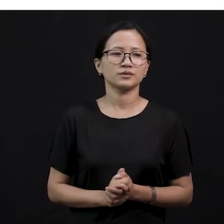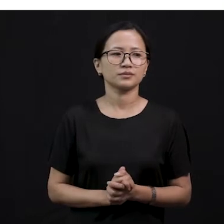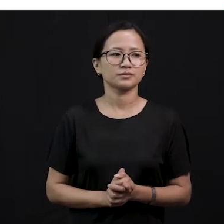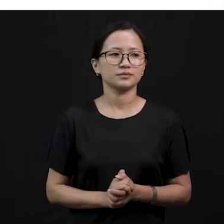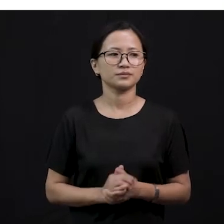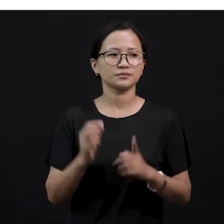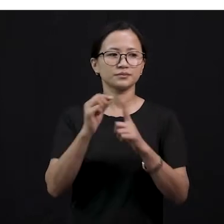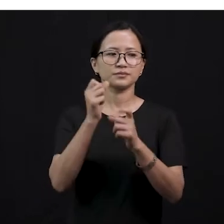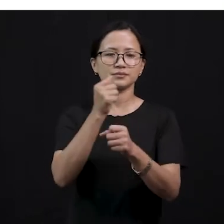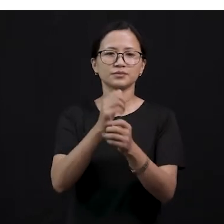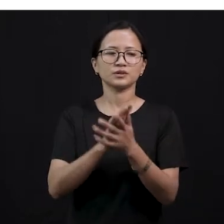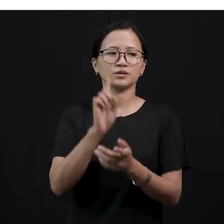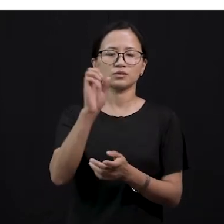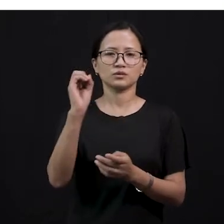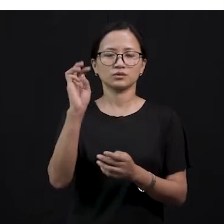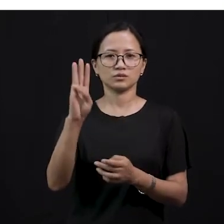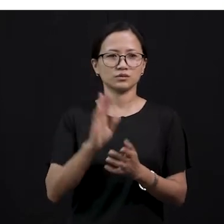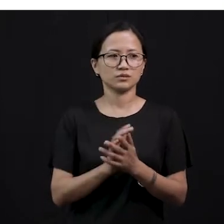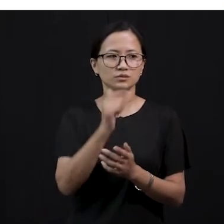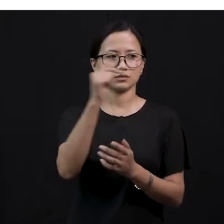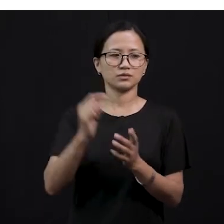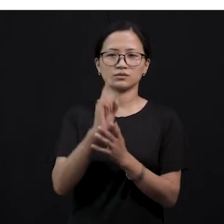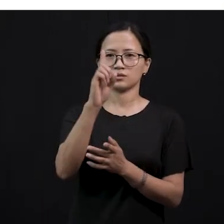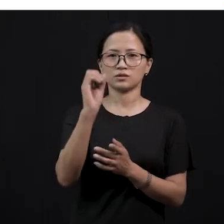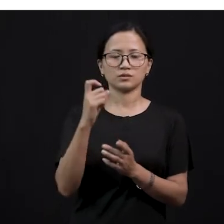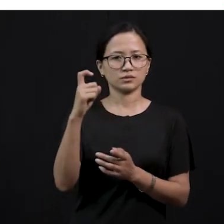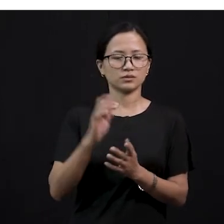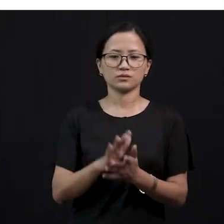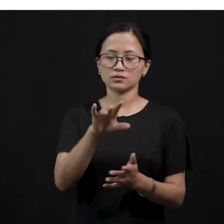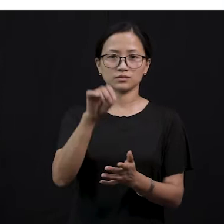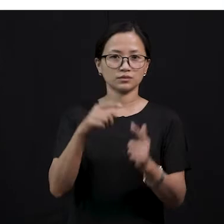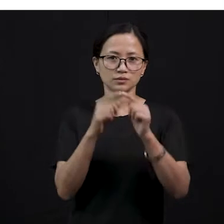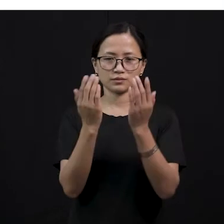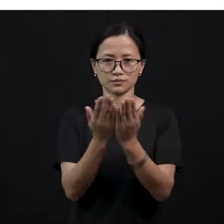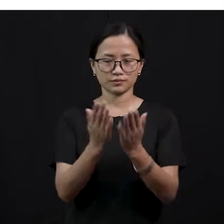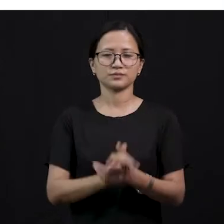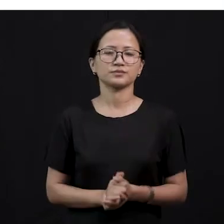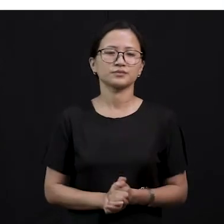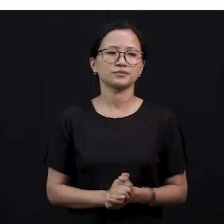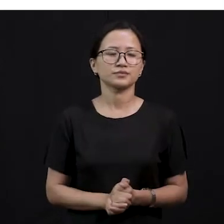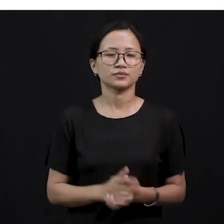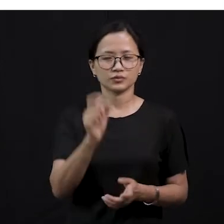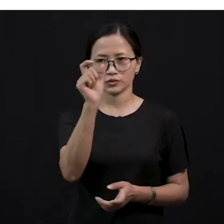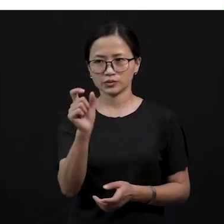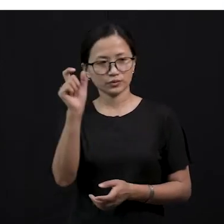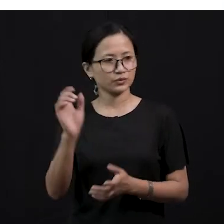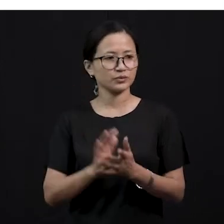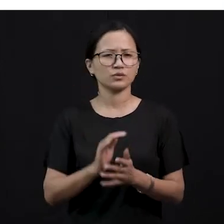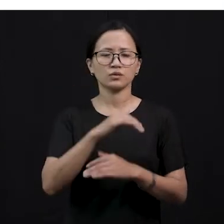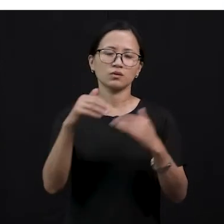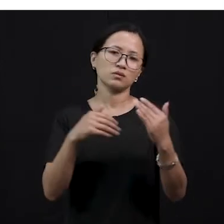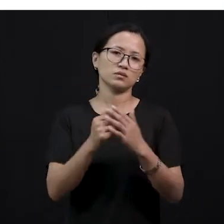107. So if you don't have your books, you can just take them out. So this is kind of what media is